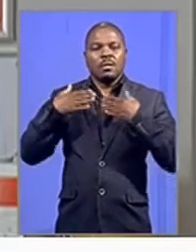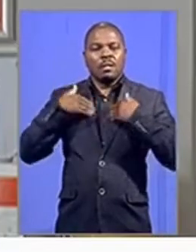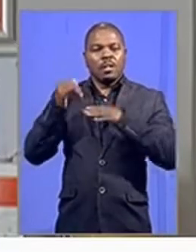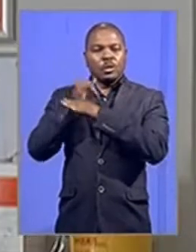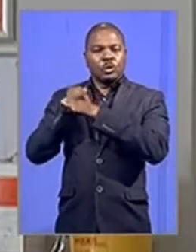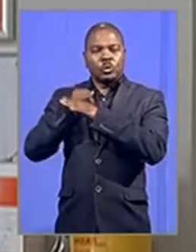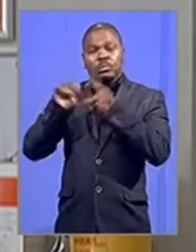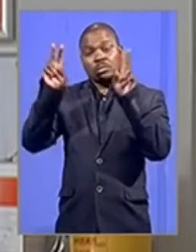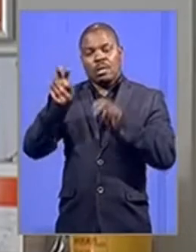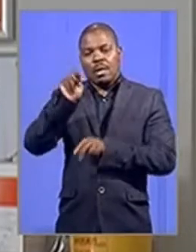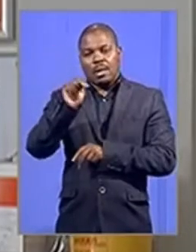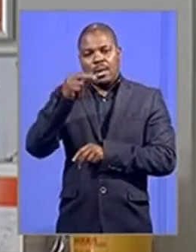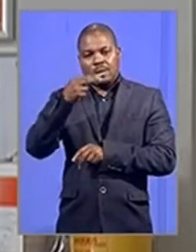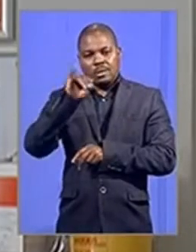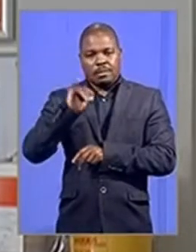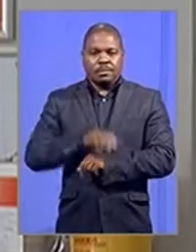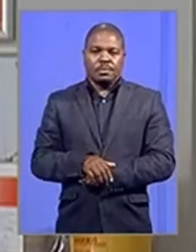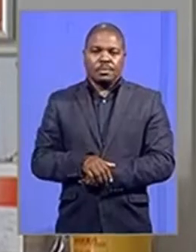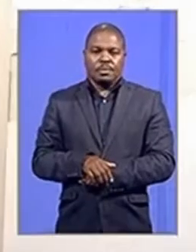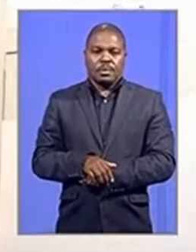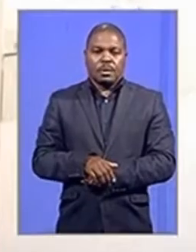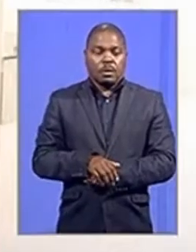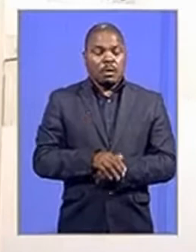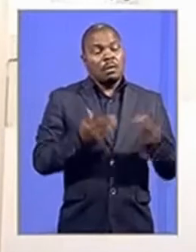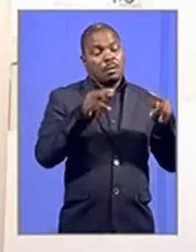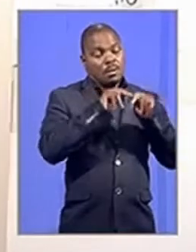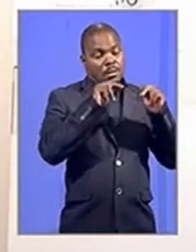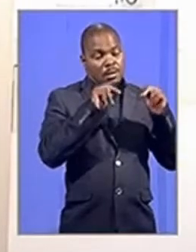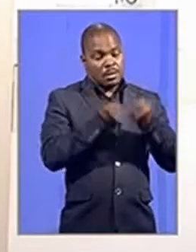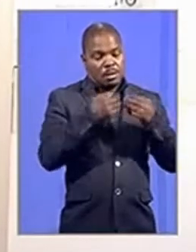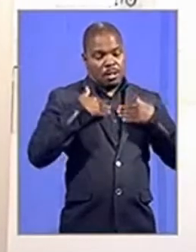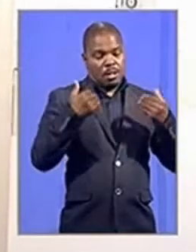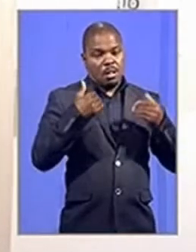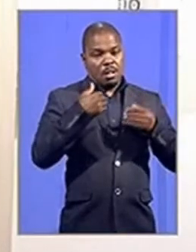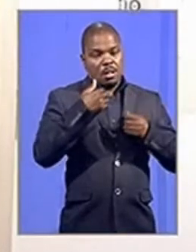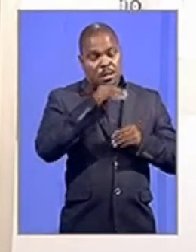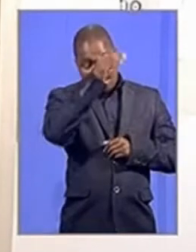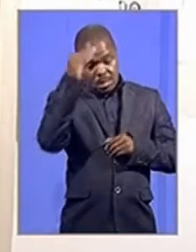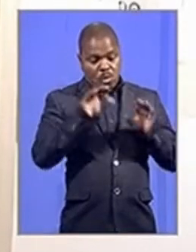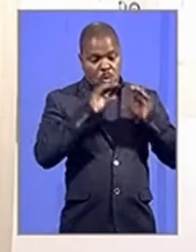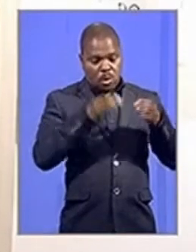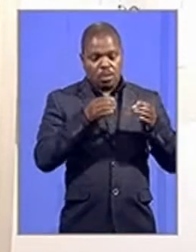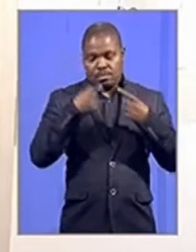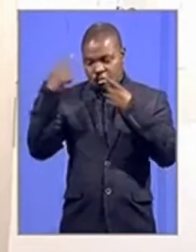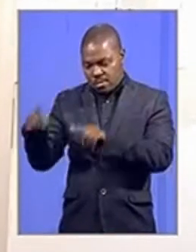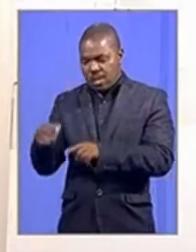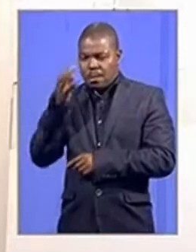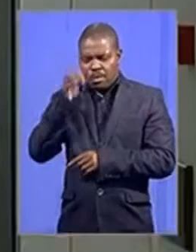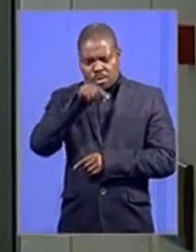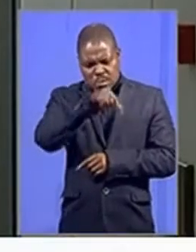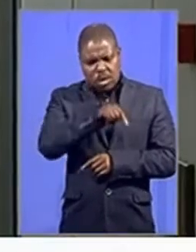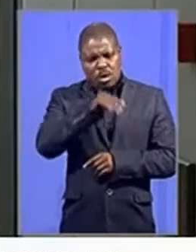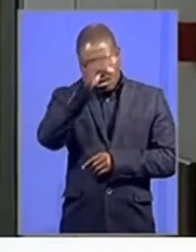leng NHI. Sethathong lekgotla la naha la baoki le ne le bolelle ditho tsa palamente ha baoki e le bona ba tlang ho